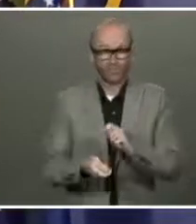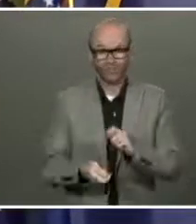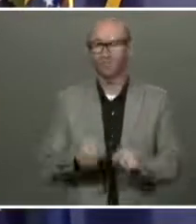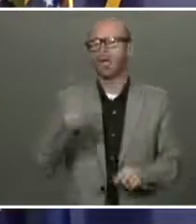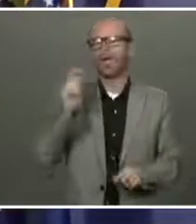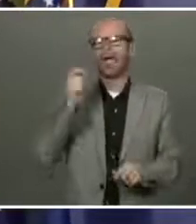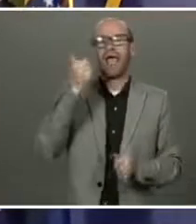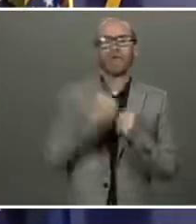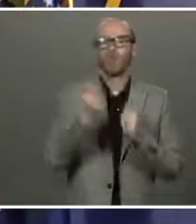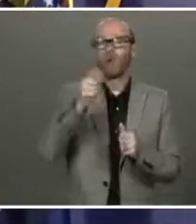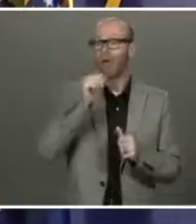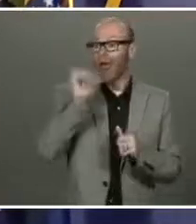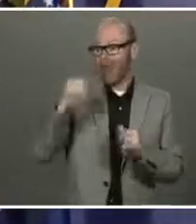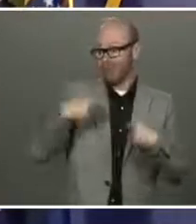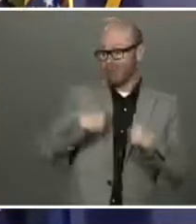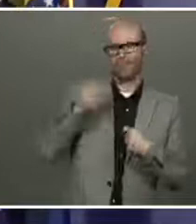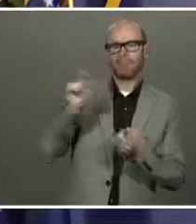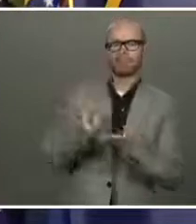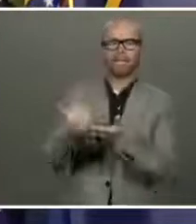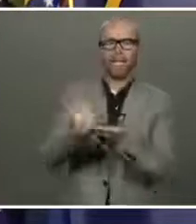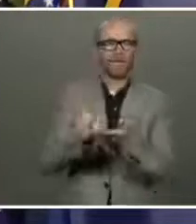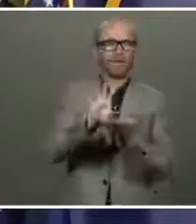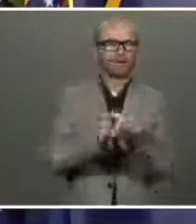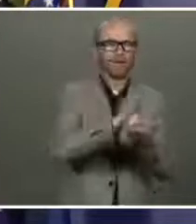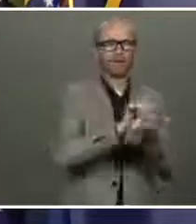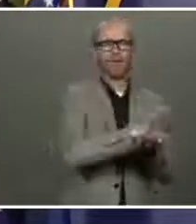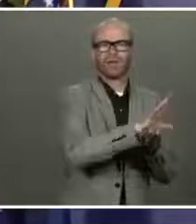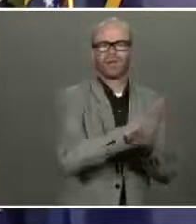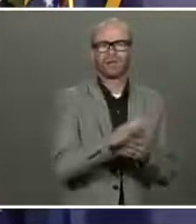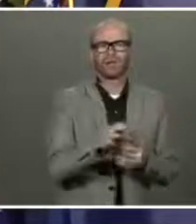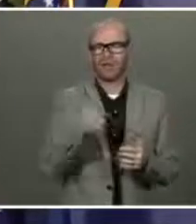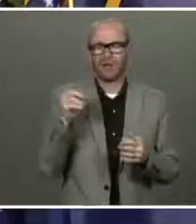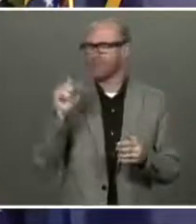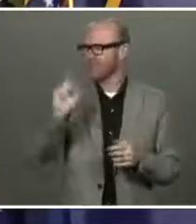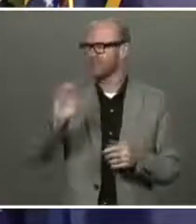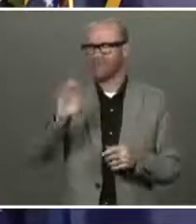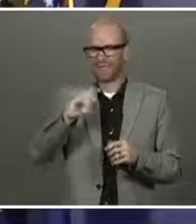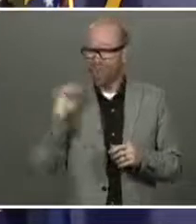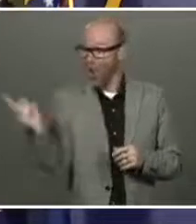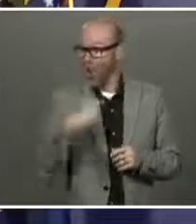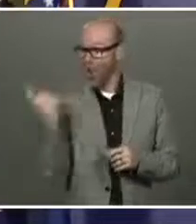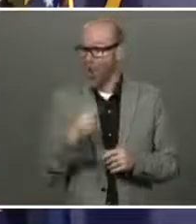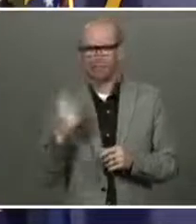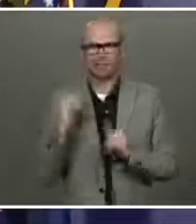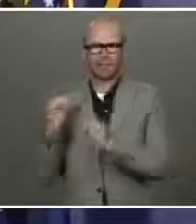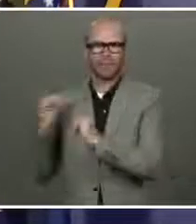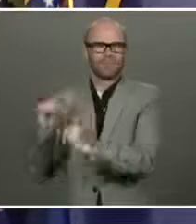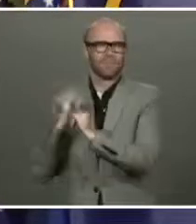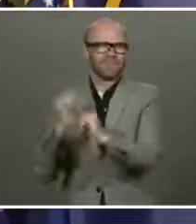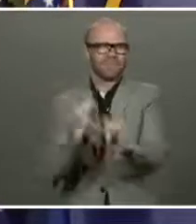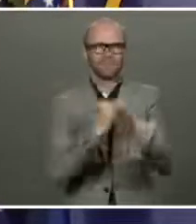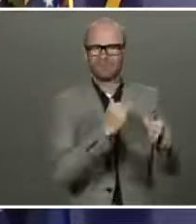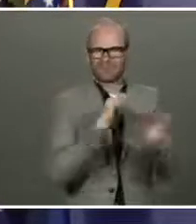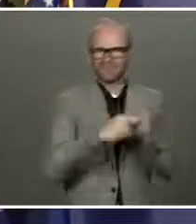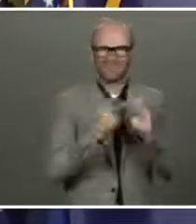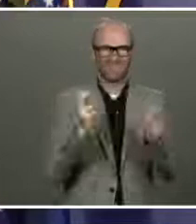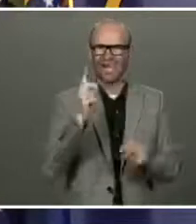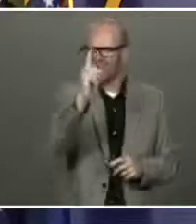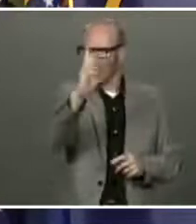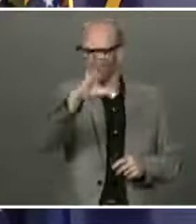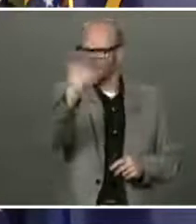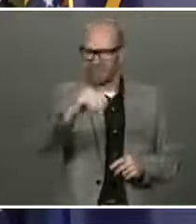out that isn't exactly like us, and we need to surround ourselves with people that are only exactly like us. And when I say exactly like us, I mean 100% like us.